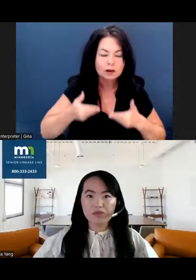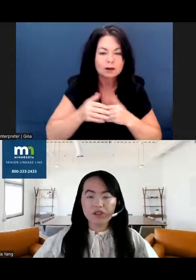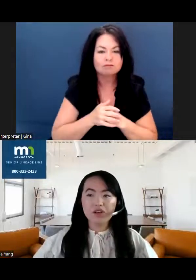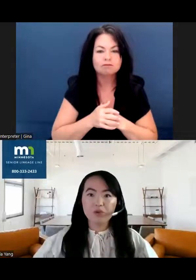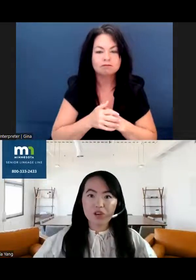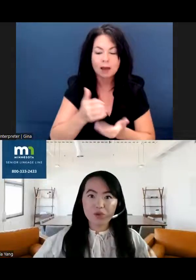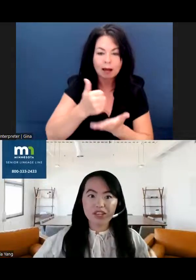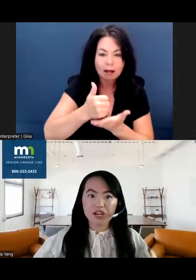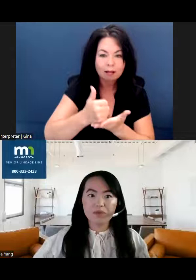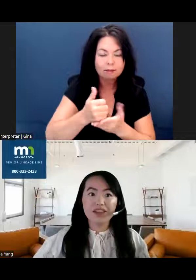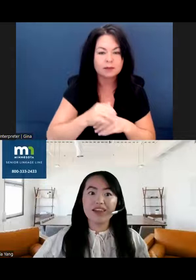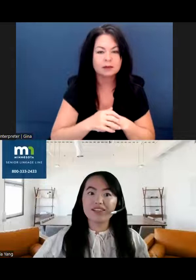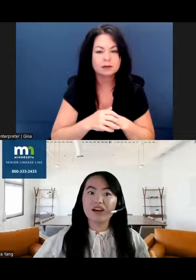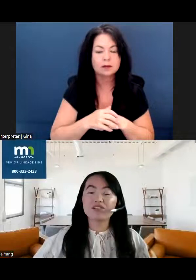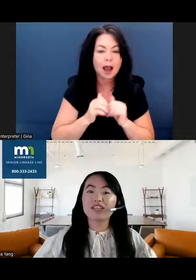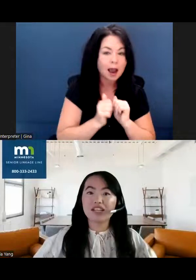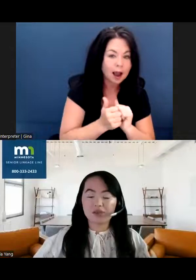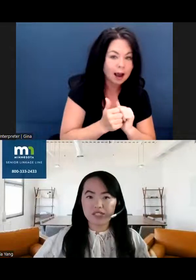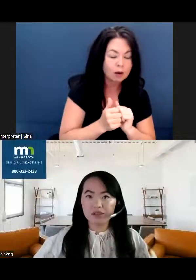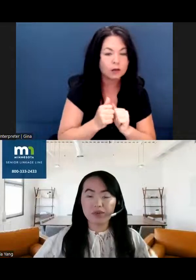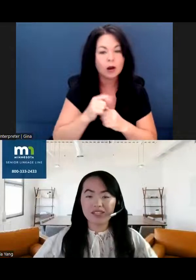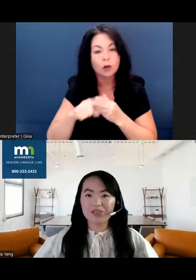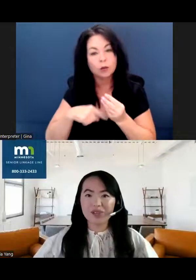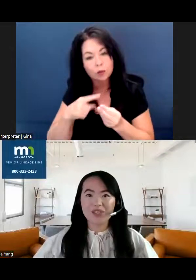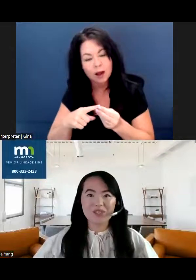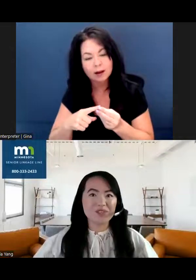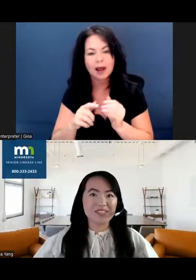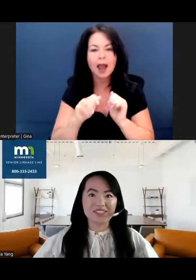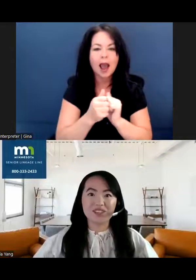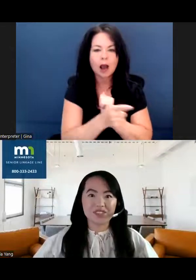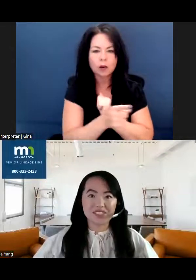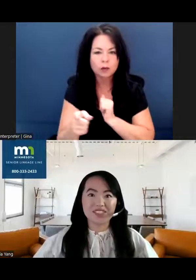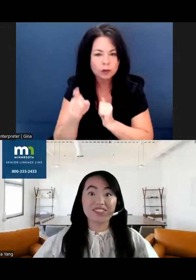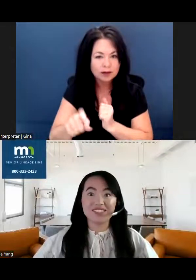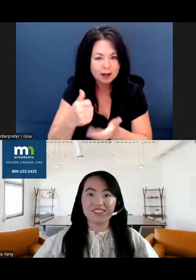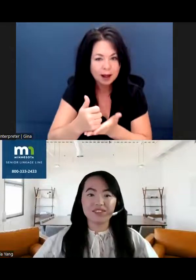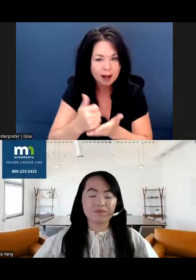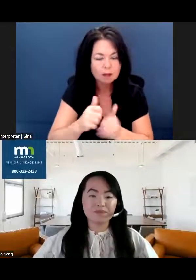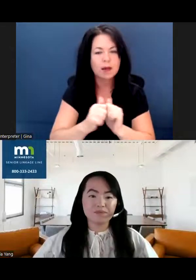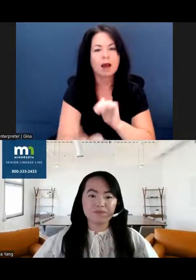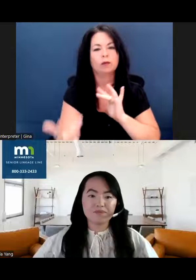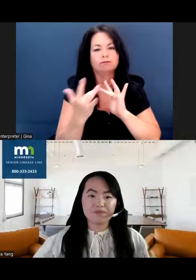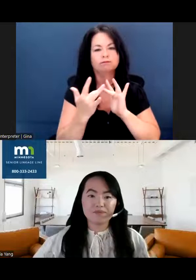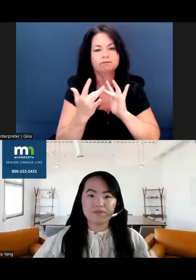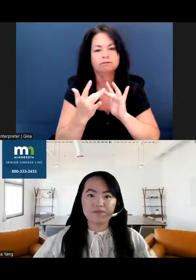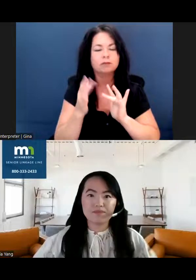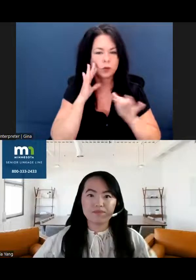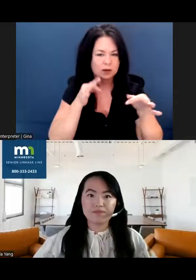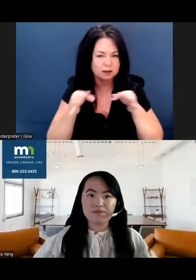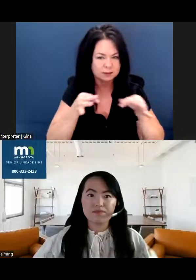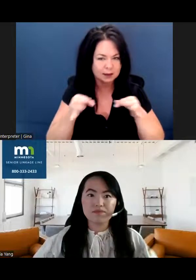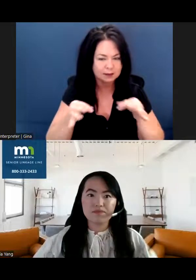help, when we can help, and how to connect with us when you do need the services and assistance.